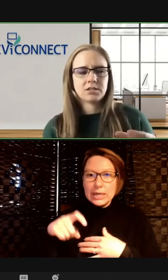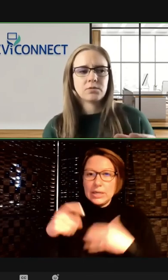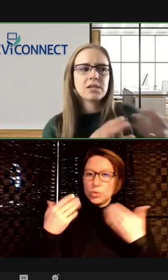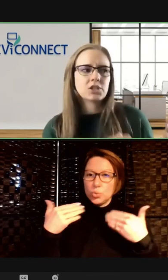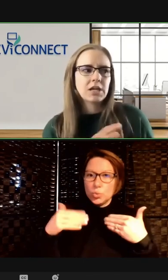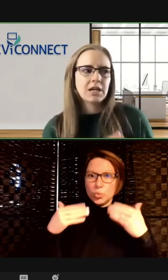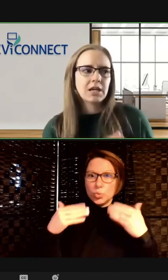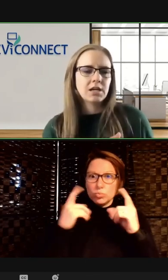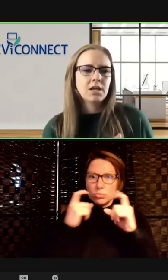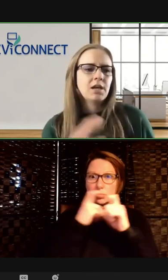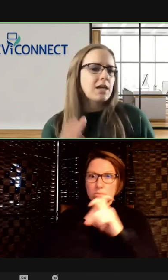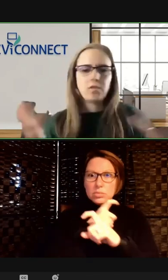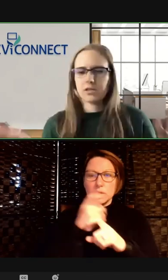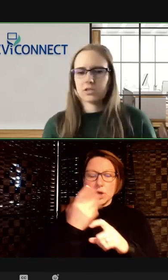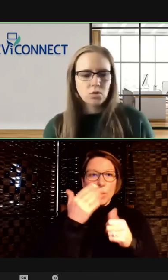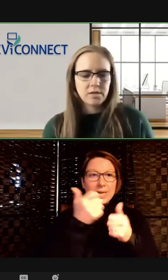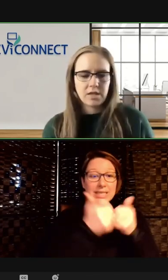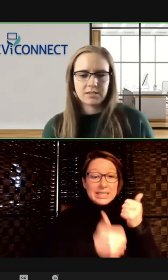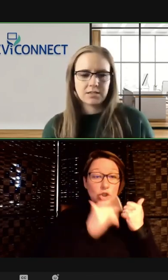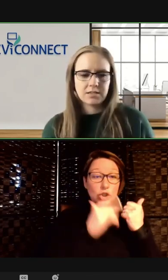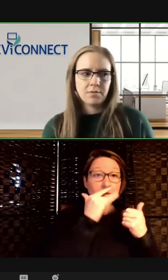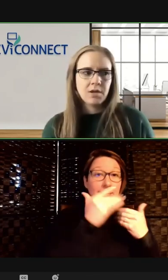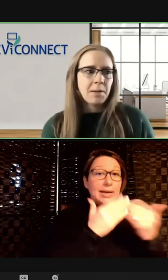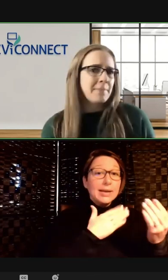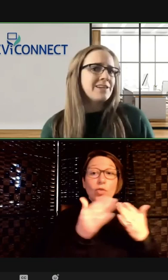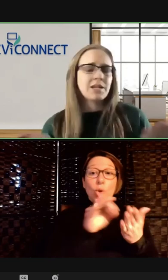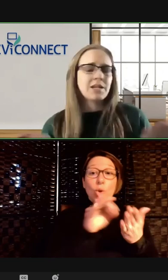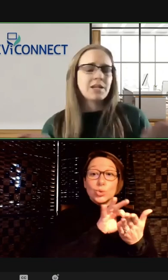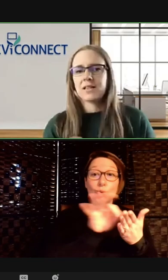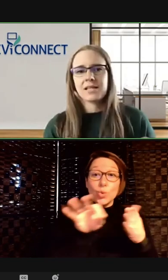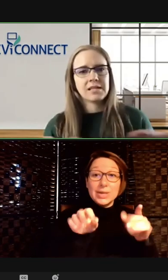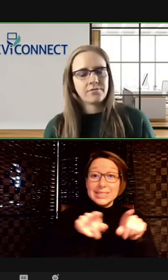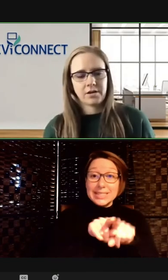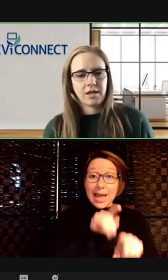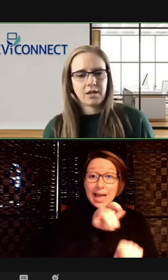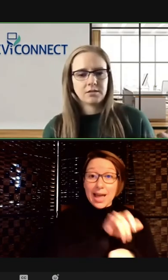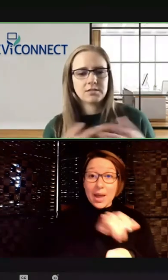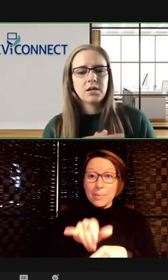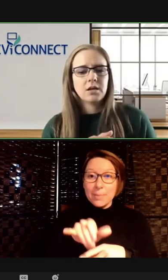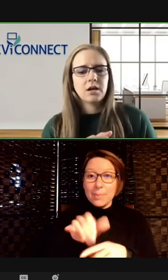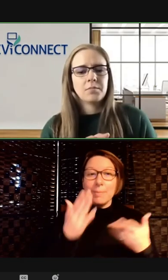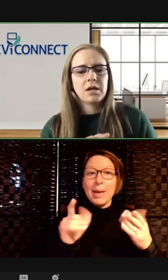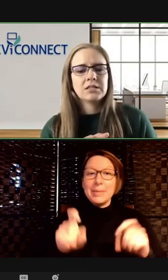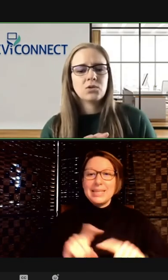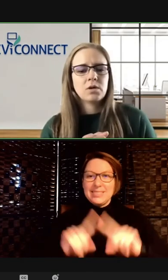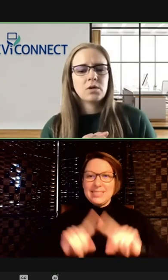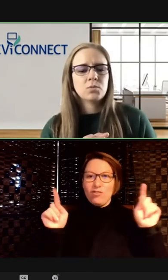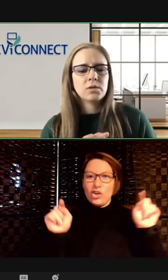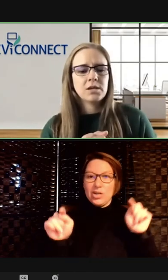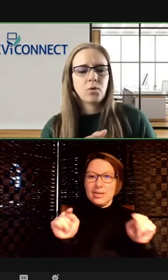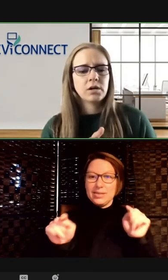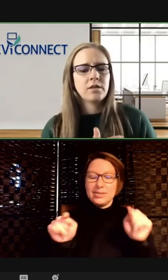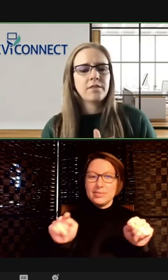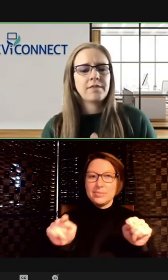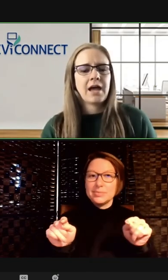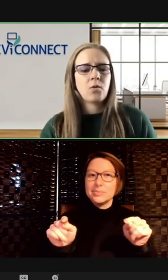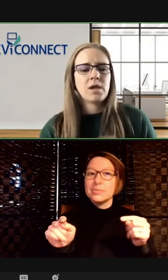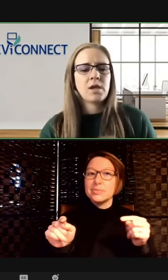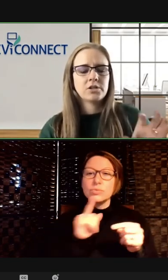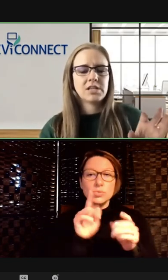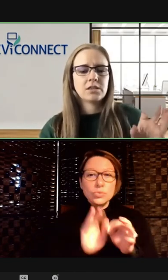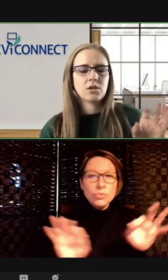access, right? So each kid, even though they score the exact same, might need completely different things. And so it's really